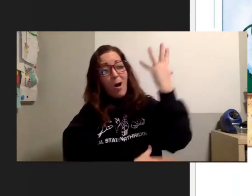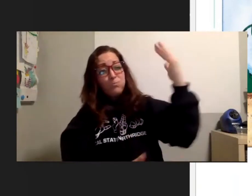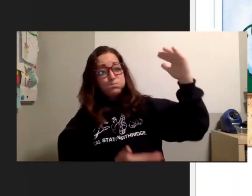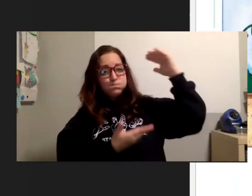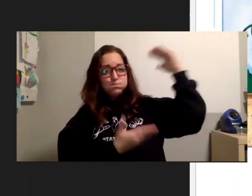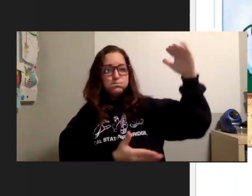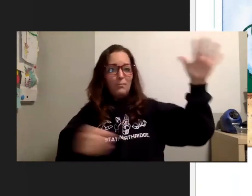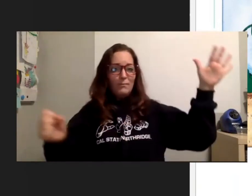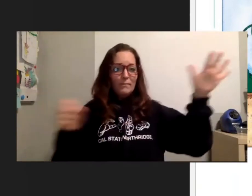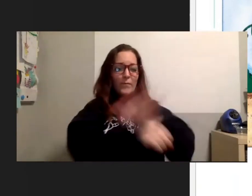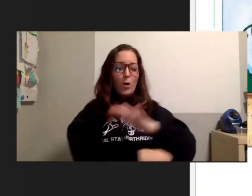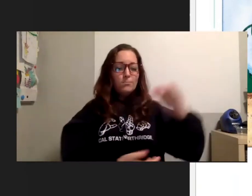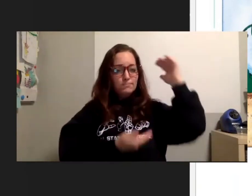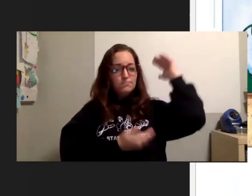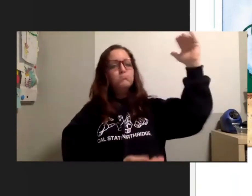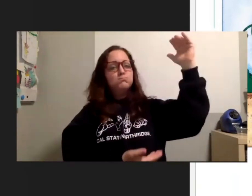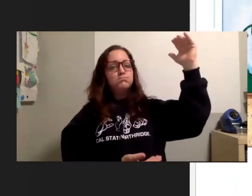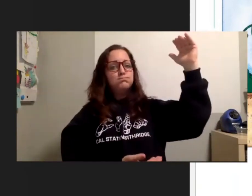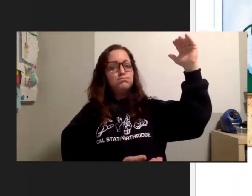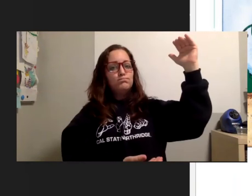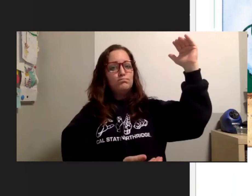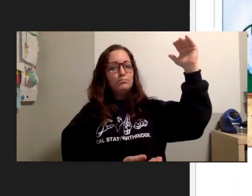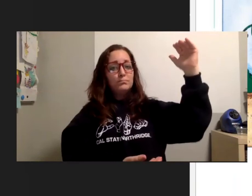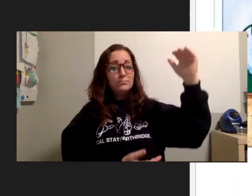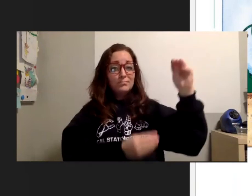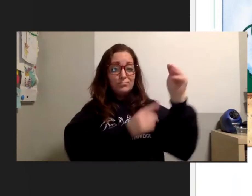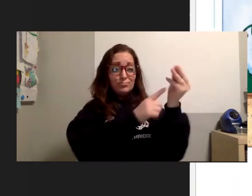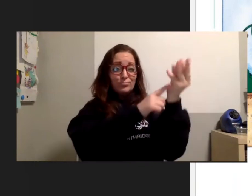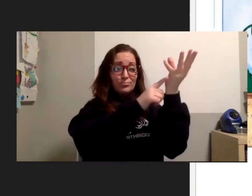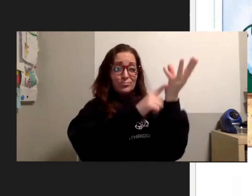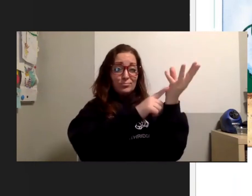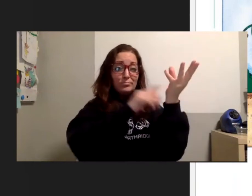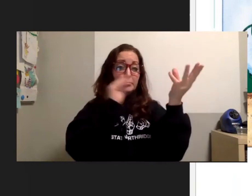Finally, the plant is fully grown.